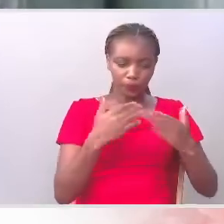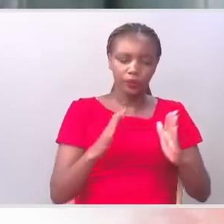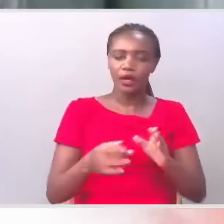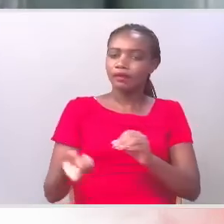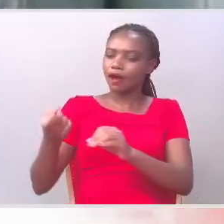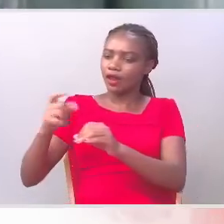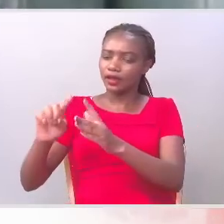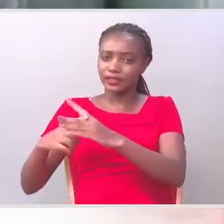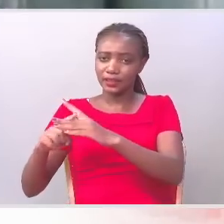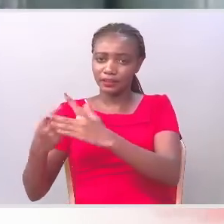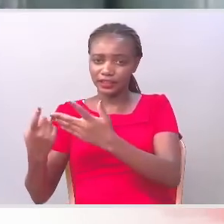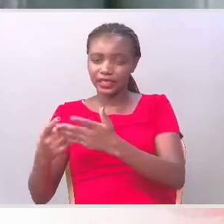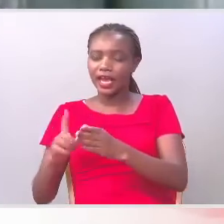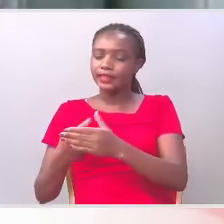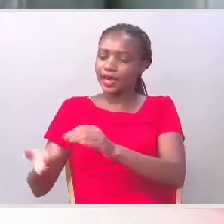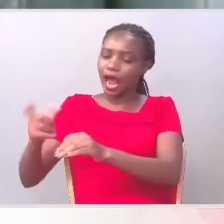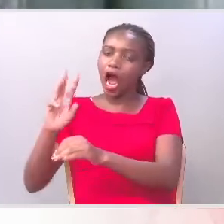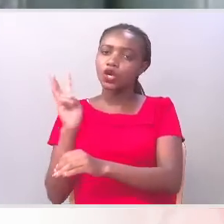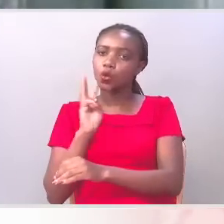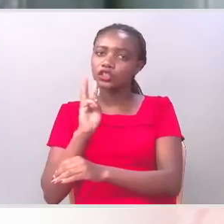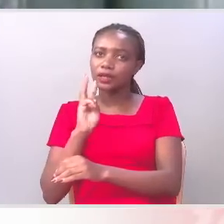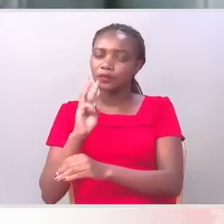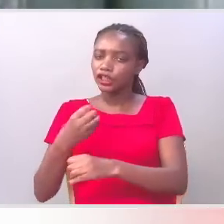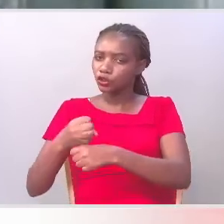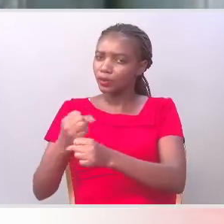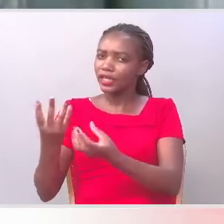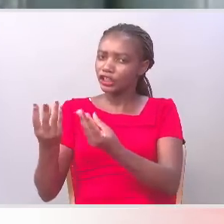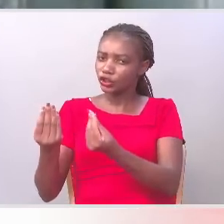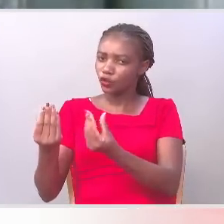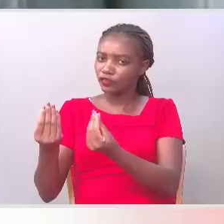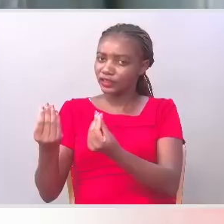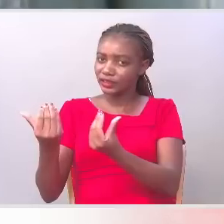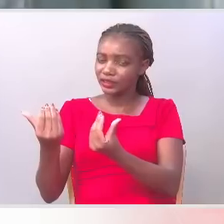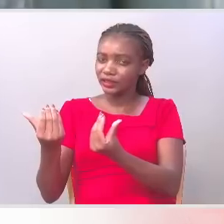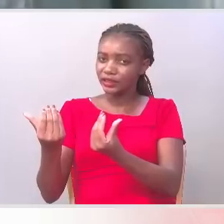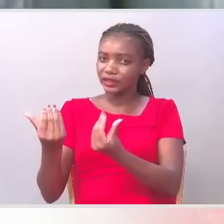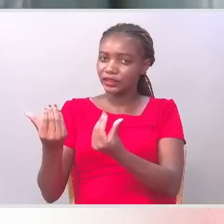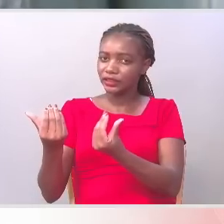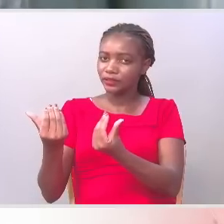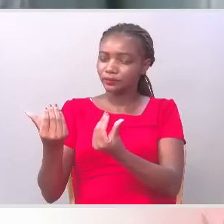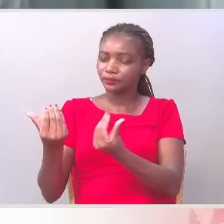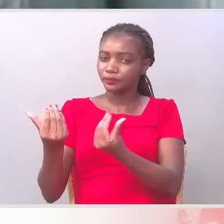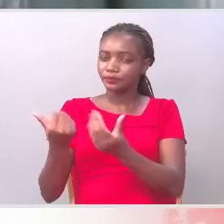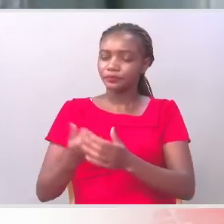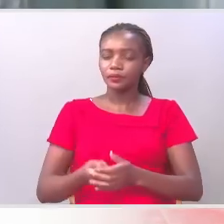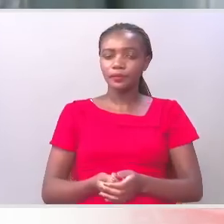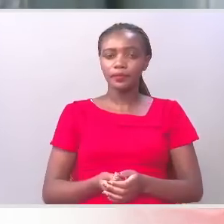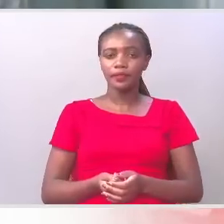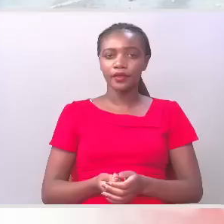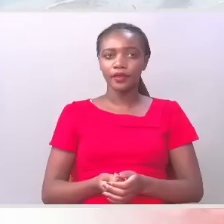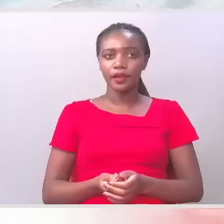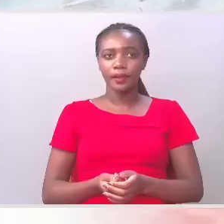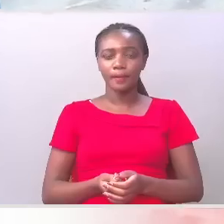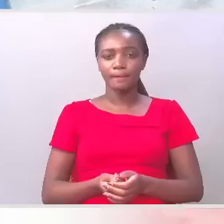crusher. So the water softens the Opuntia that is being crushed into a